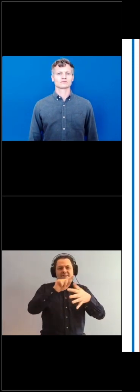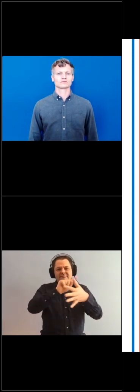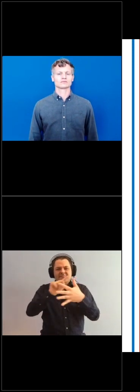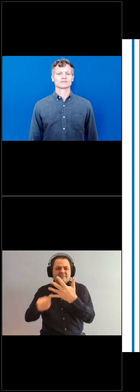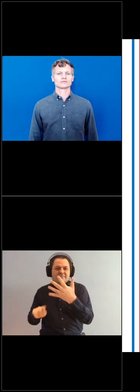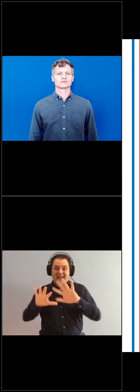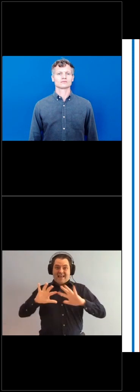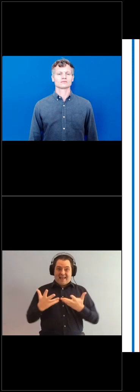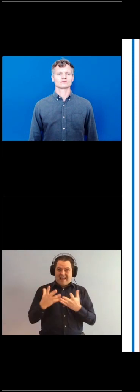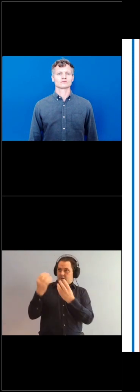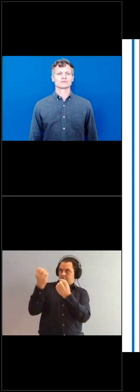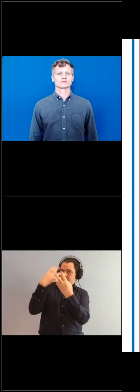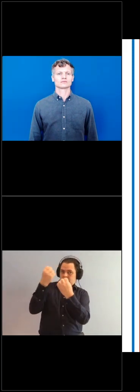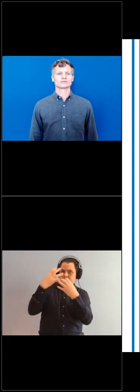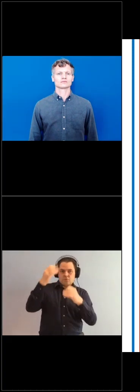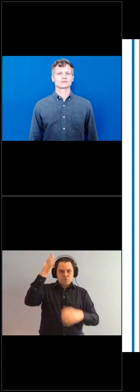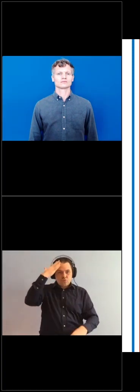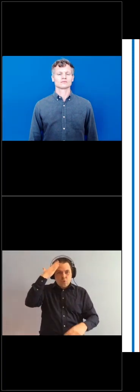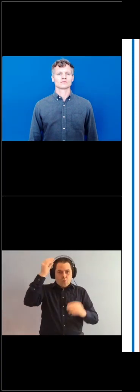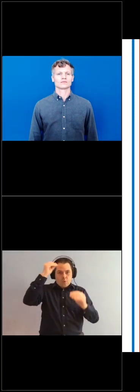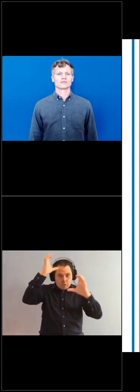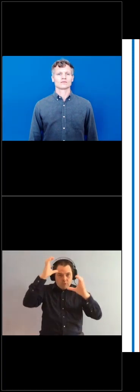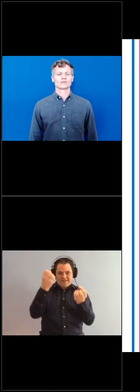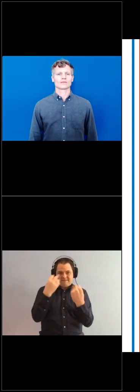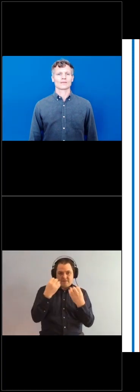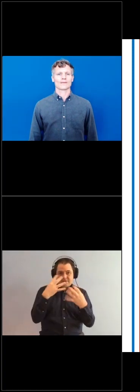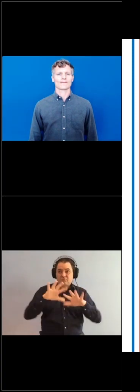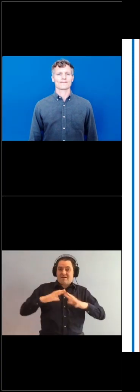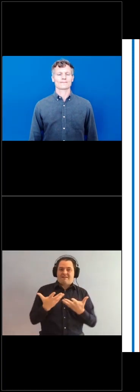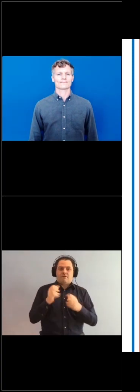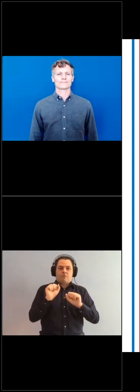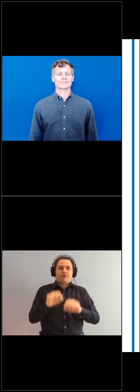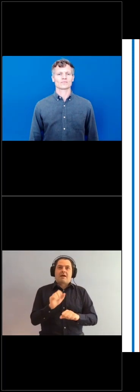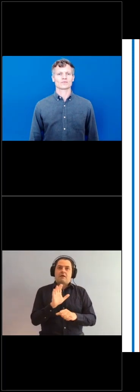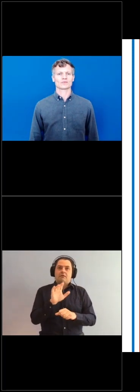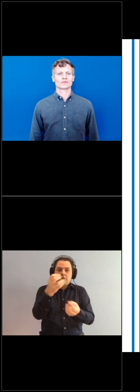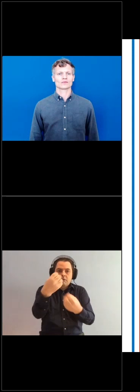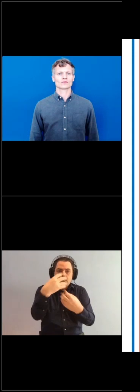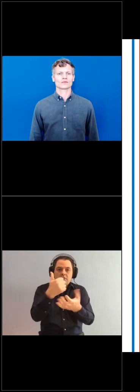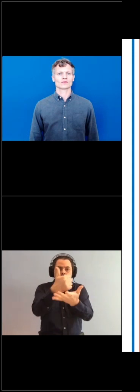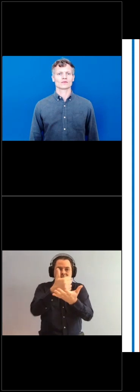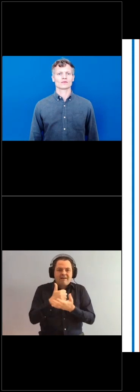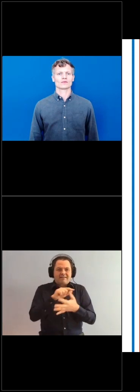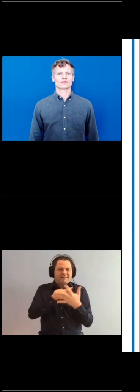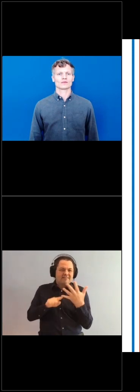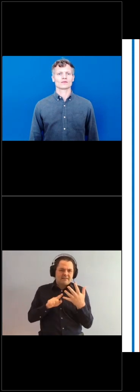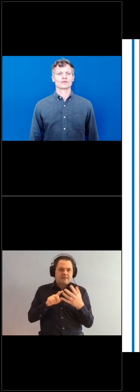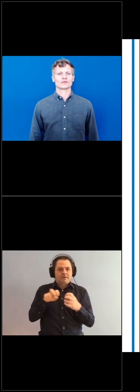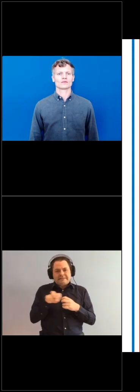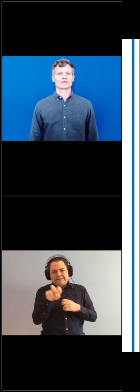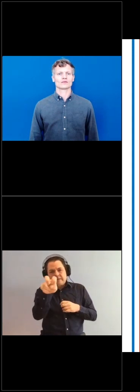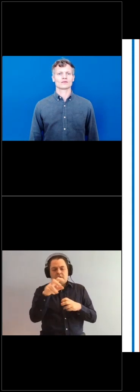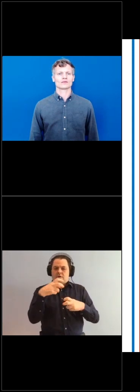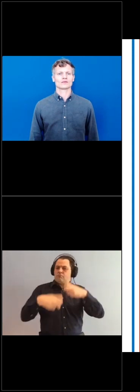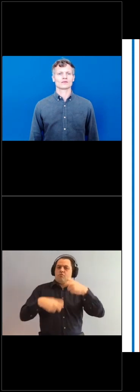response mechanisms to COVID. Just to point out a few examples, like preparedness plans that might